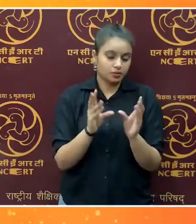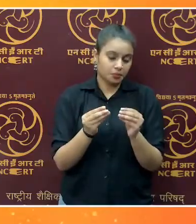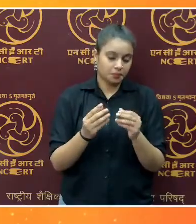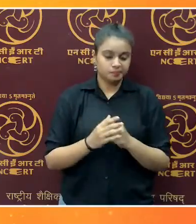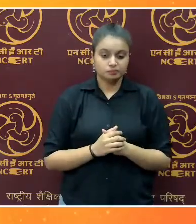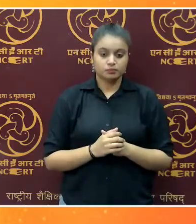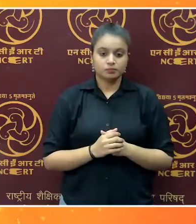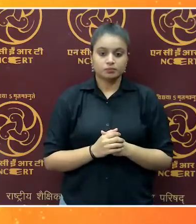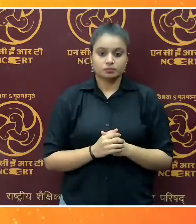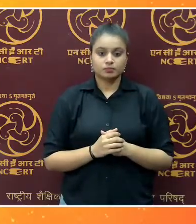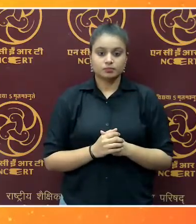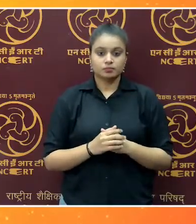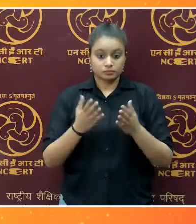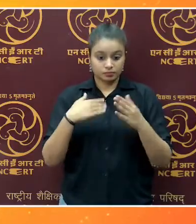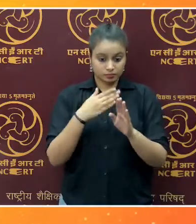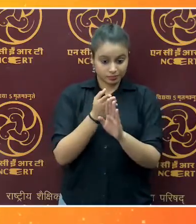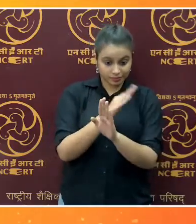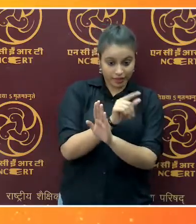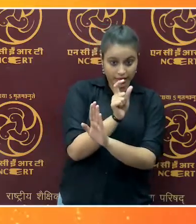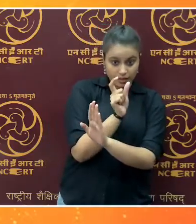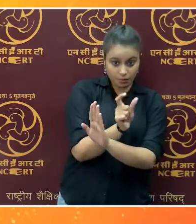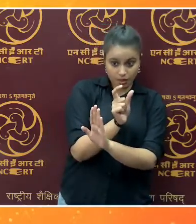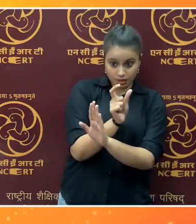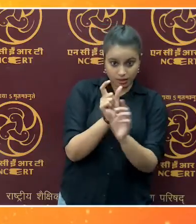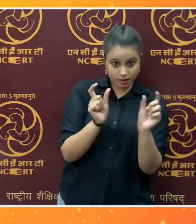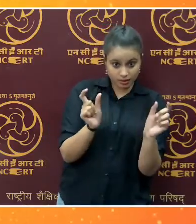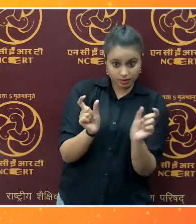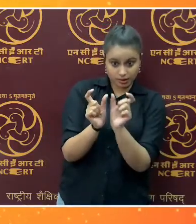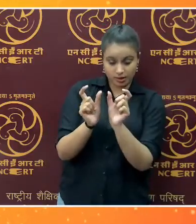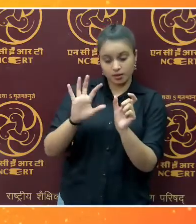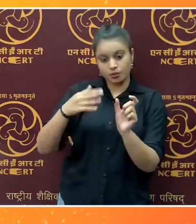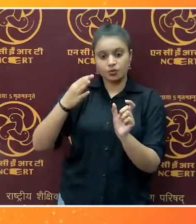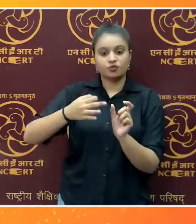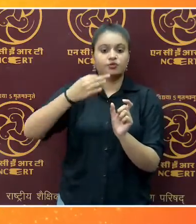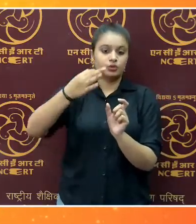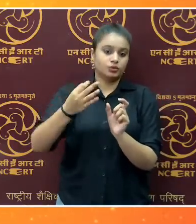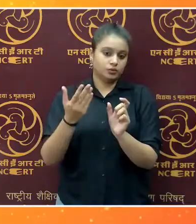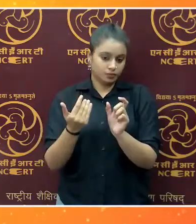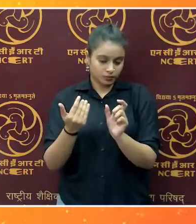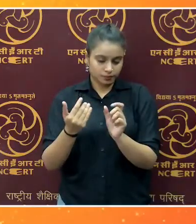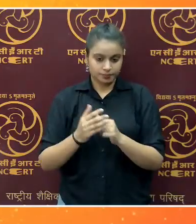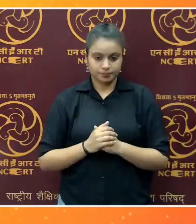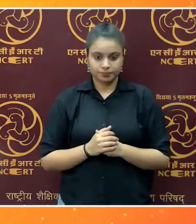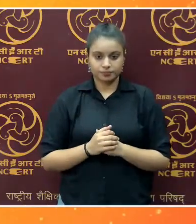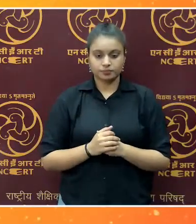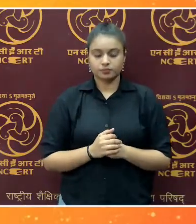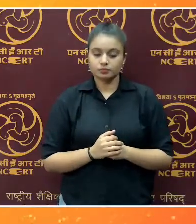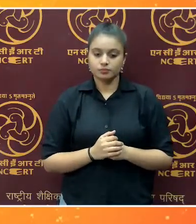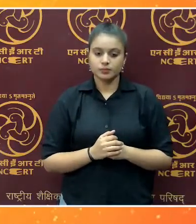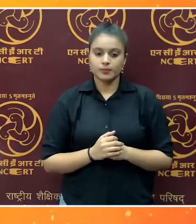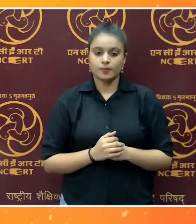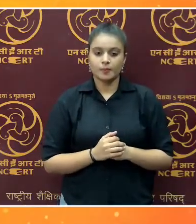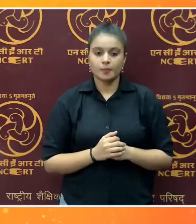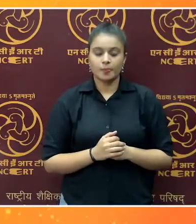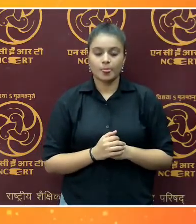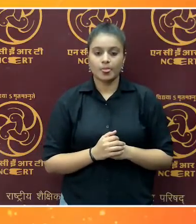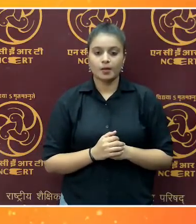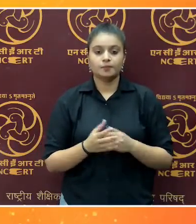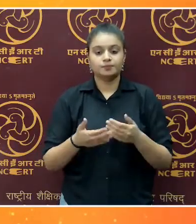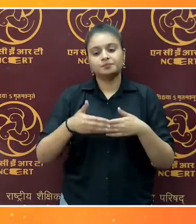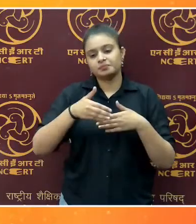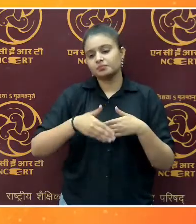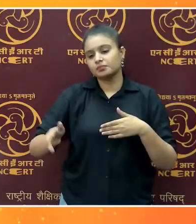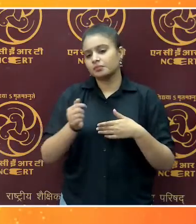The prefix pro means in the future, looking into the future, prospect. Yes. And so